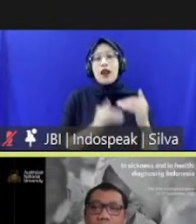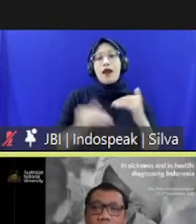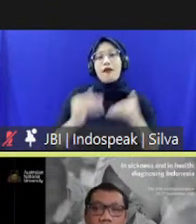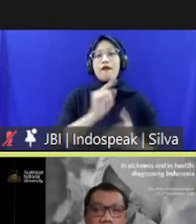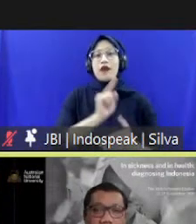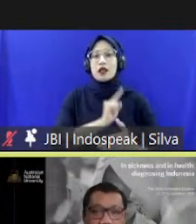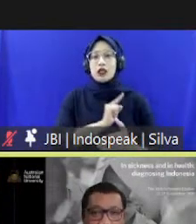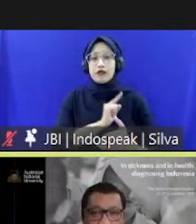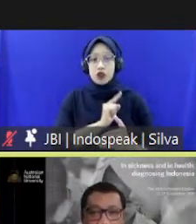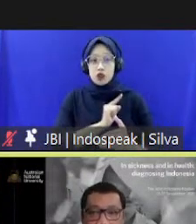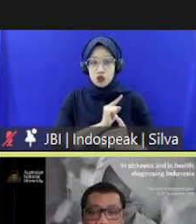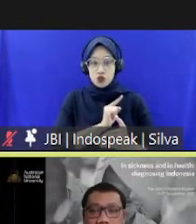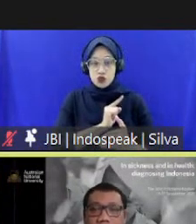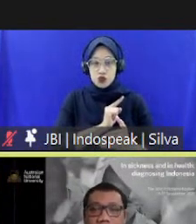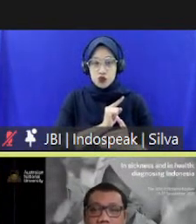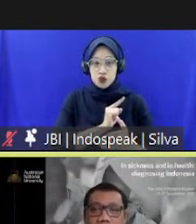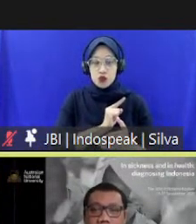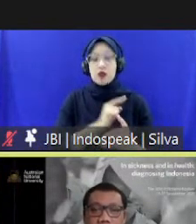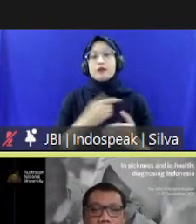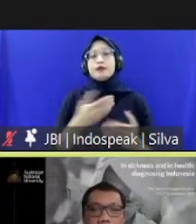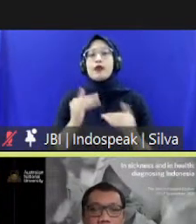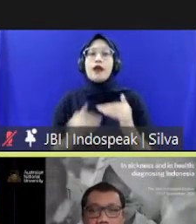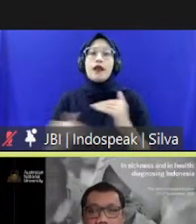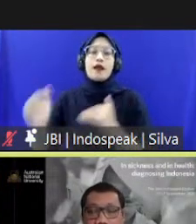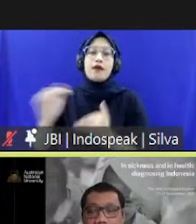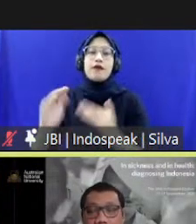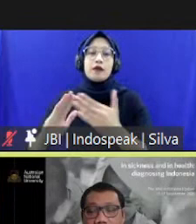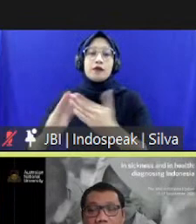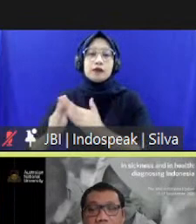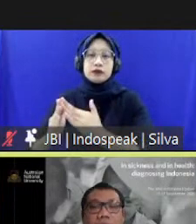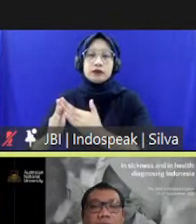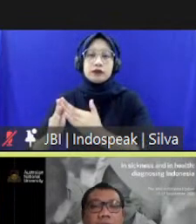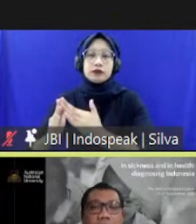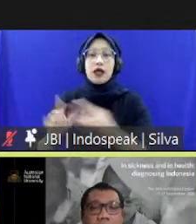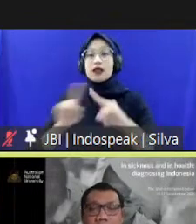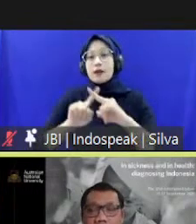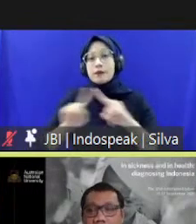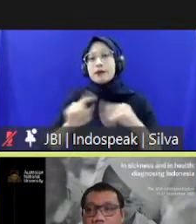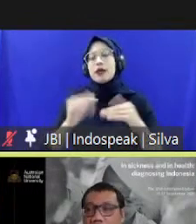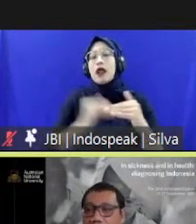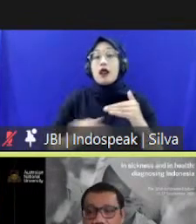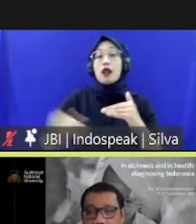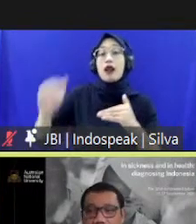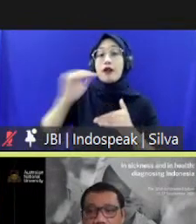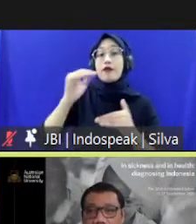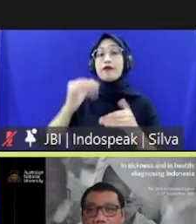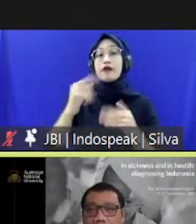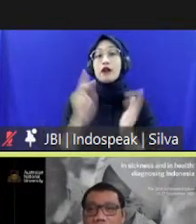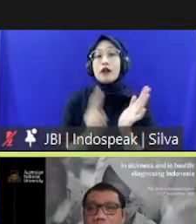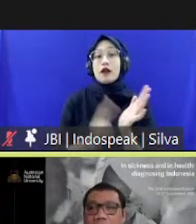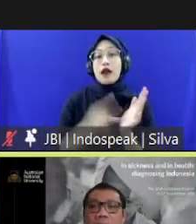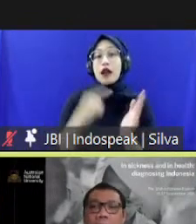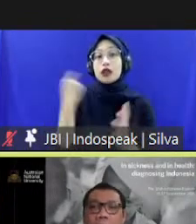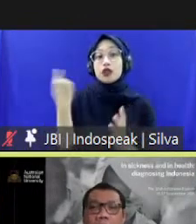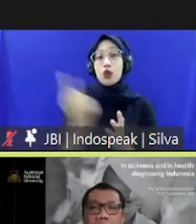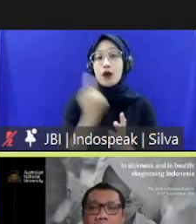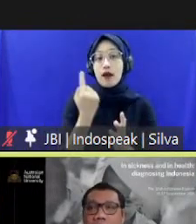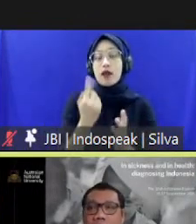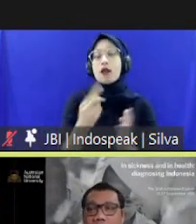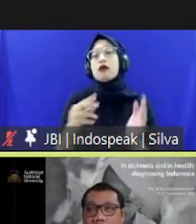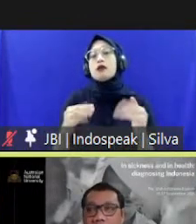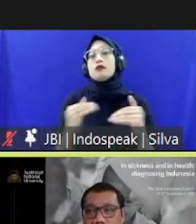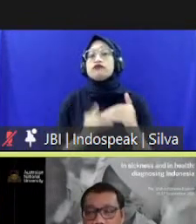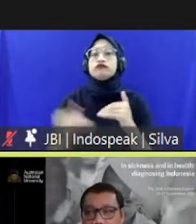micro, and then at the community level or meso, but also at the macro level, at the national as well as globally, maternal